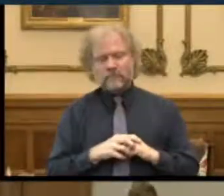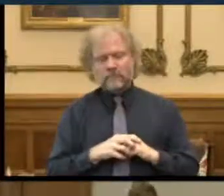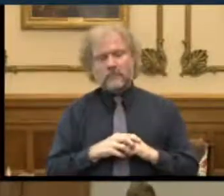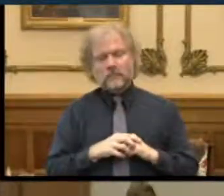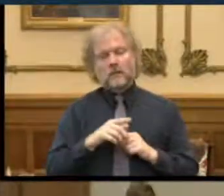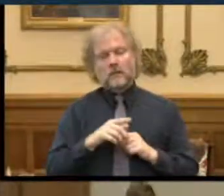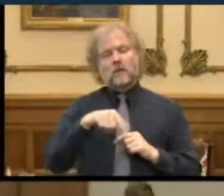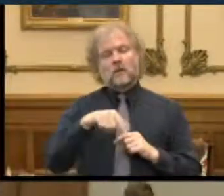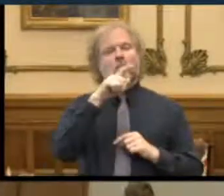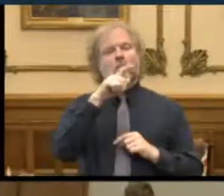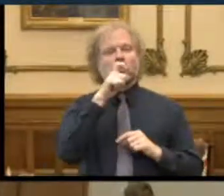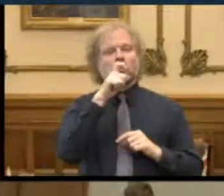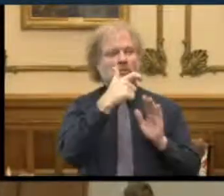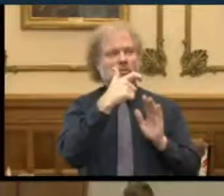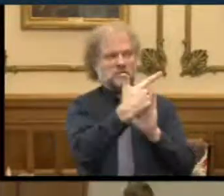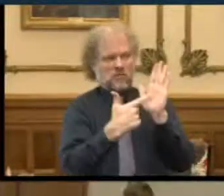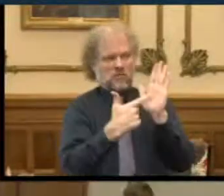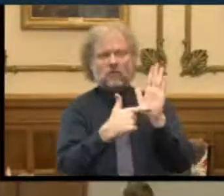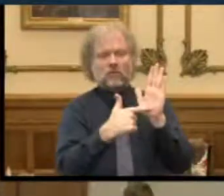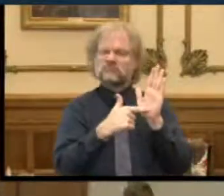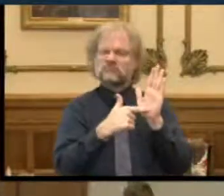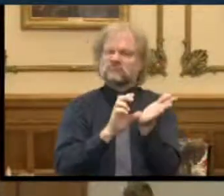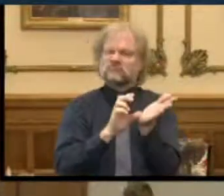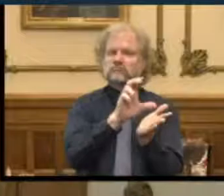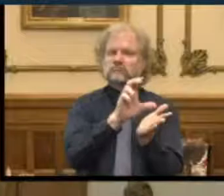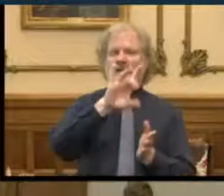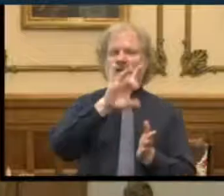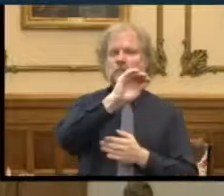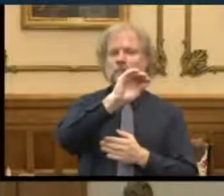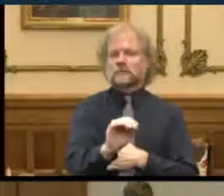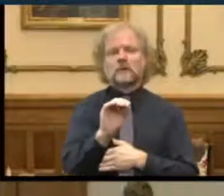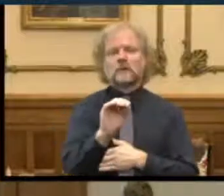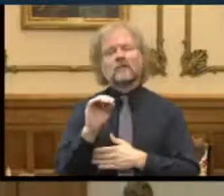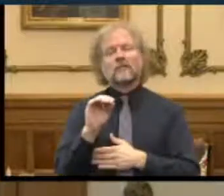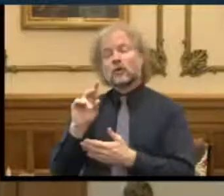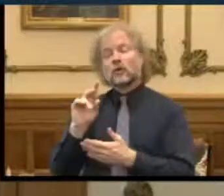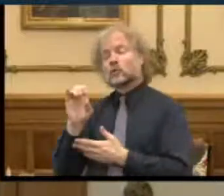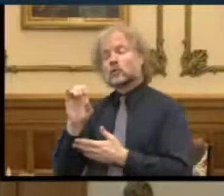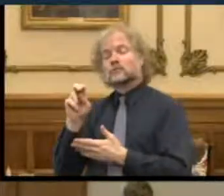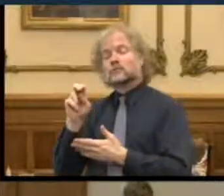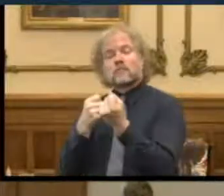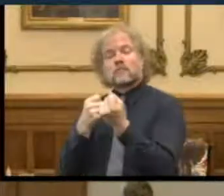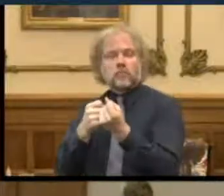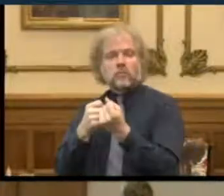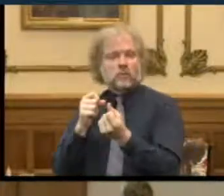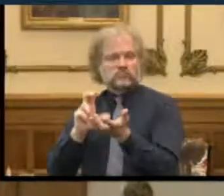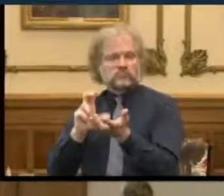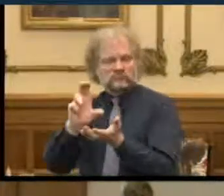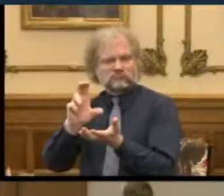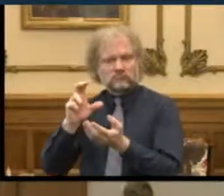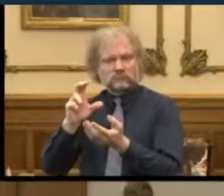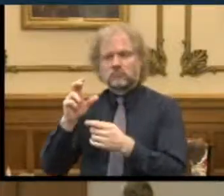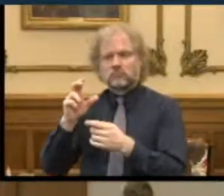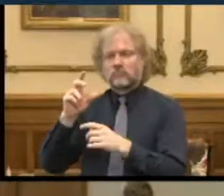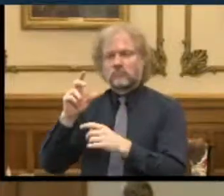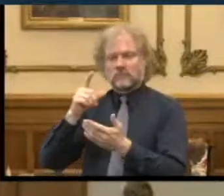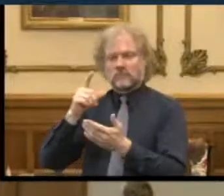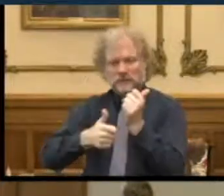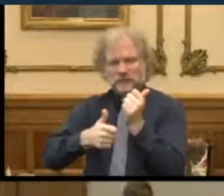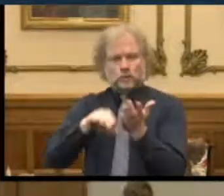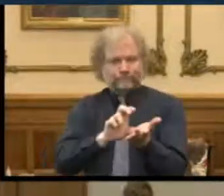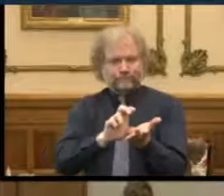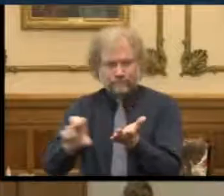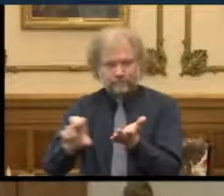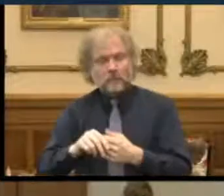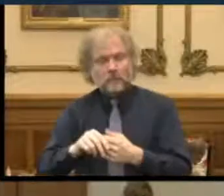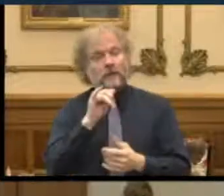those in statute are funded at 85% of the basic tuition support, which is the tuition support that goes per student.